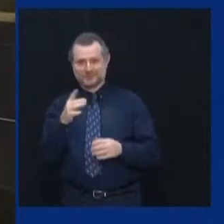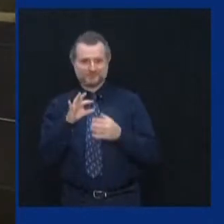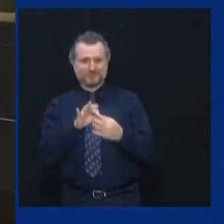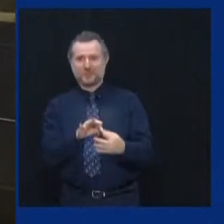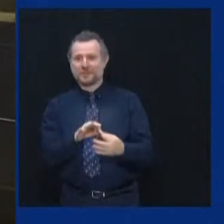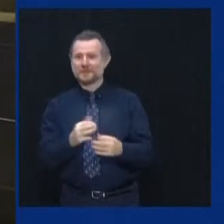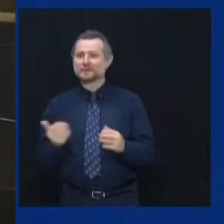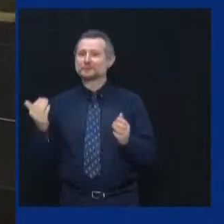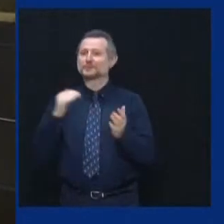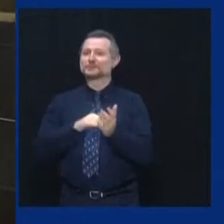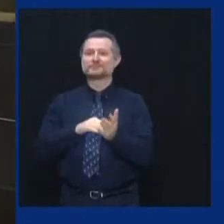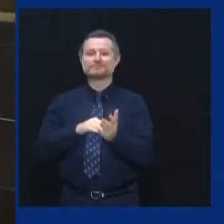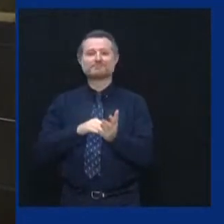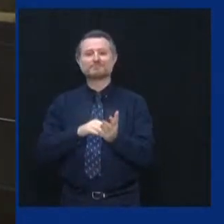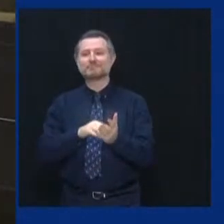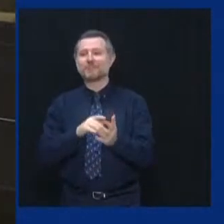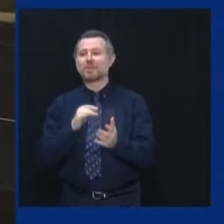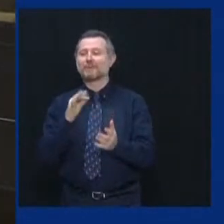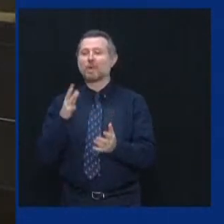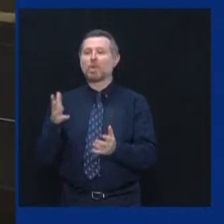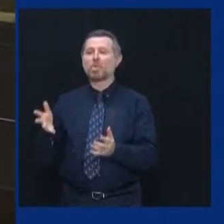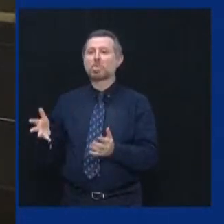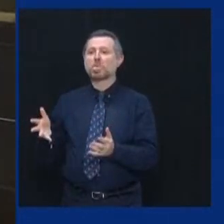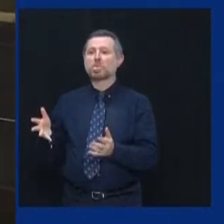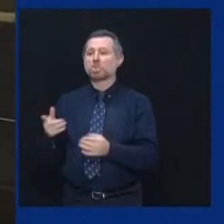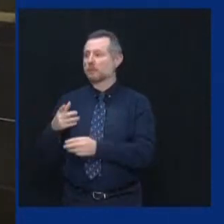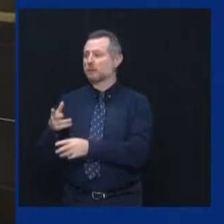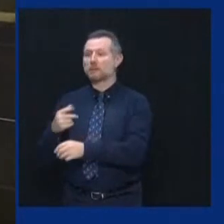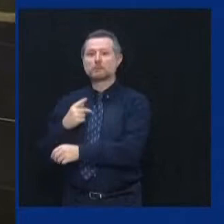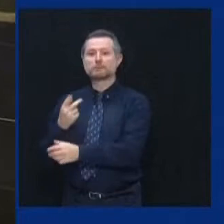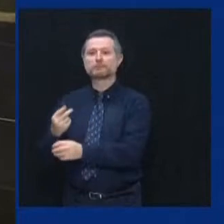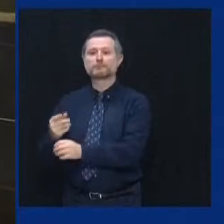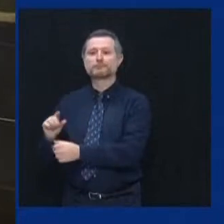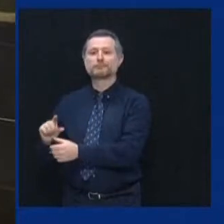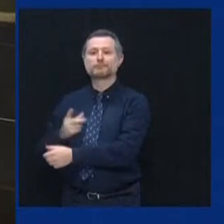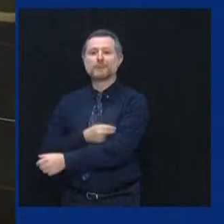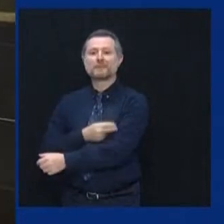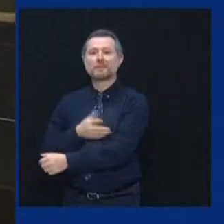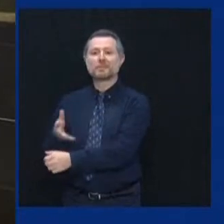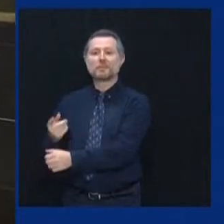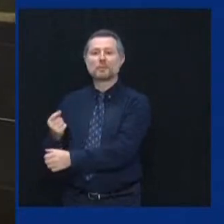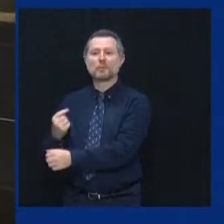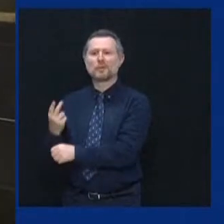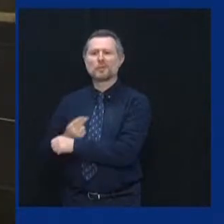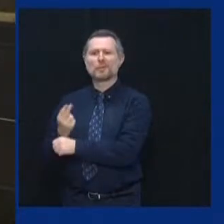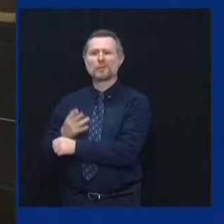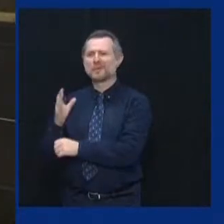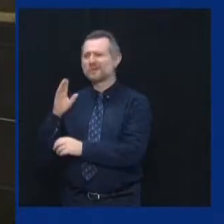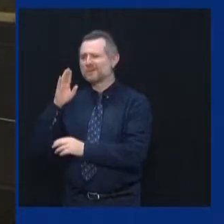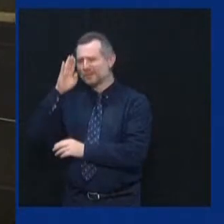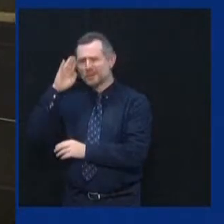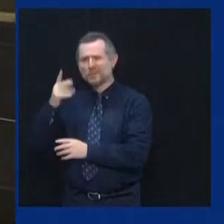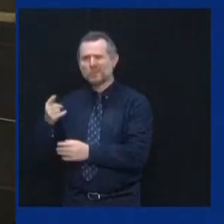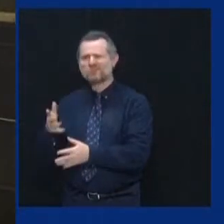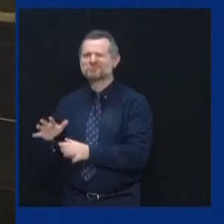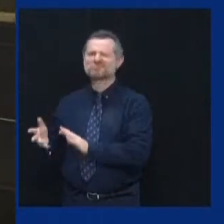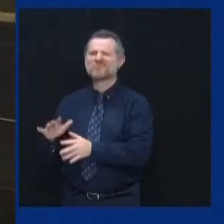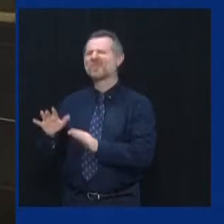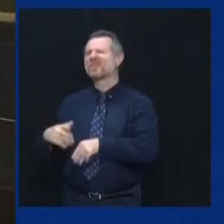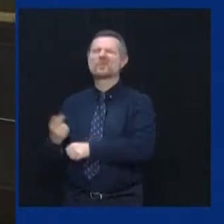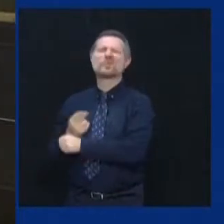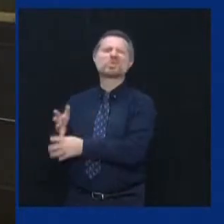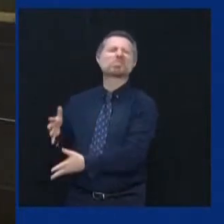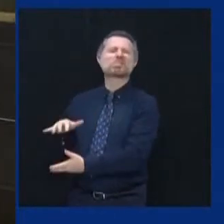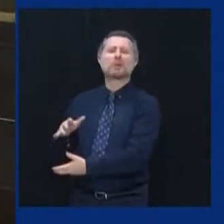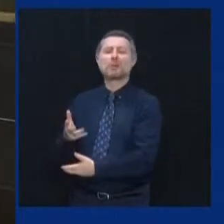reallocation of unused vaccine doses not used by hospitals to this point. Is